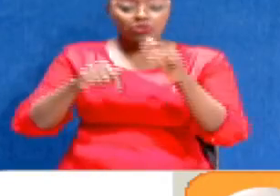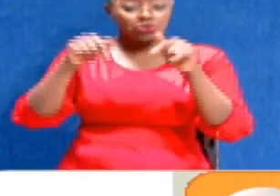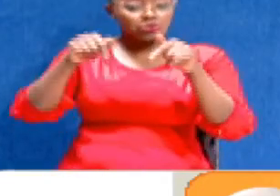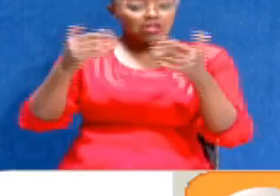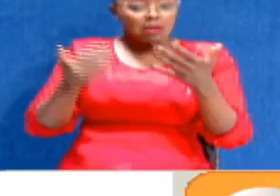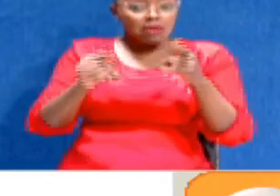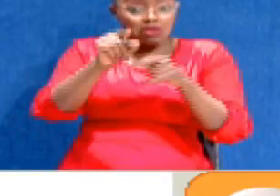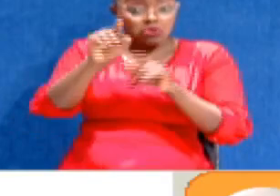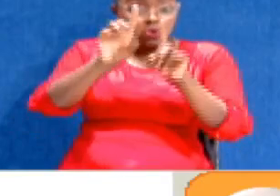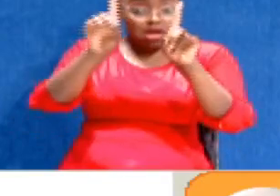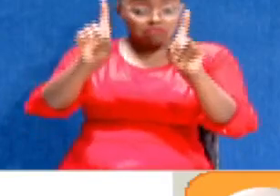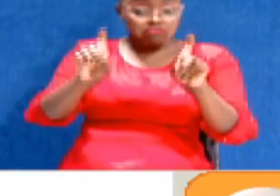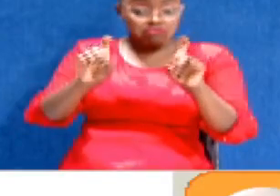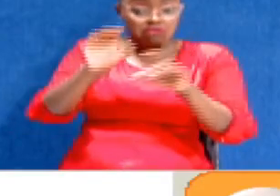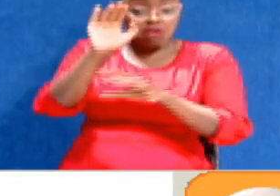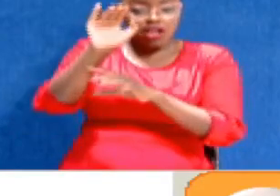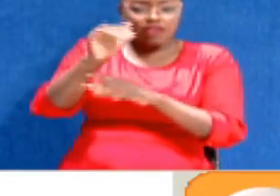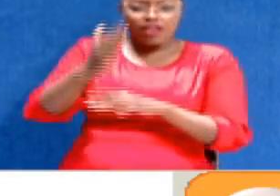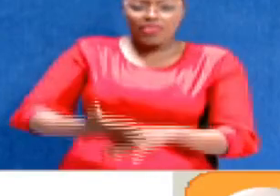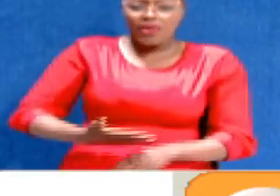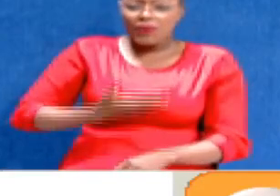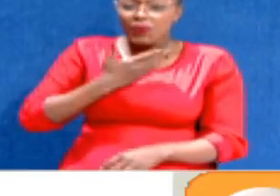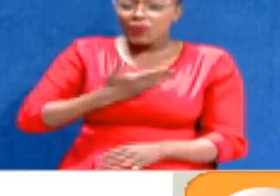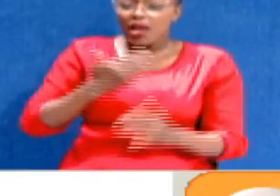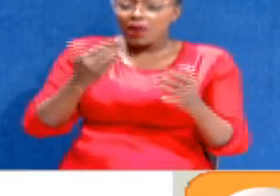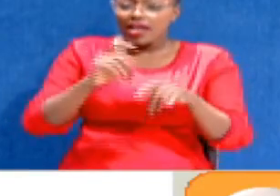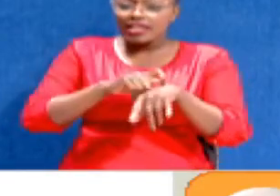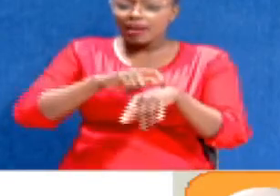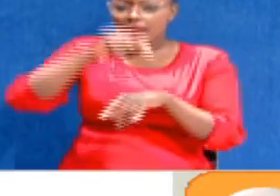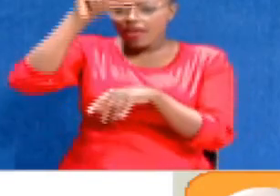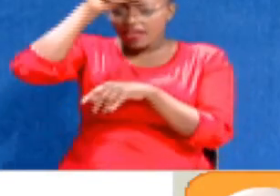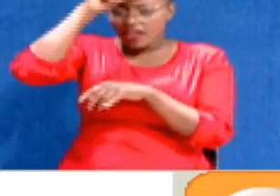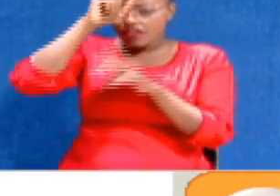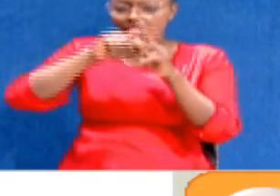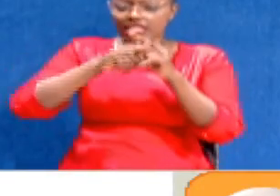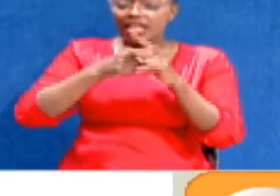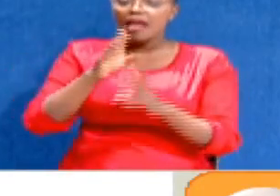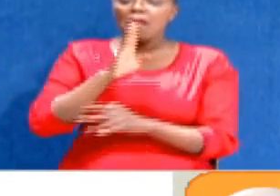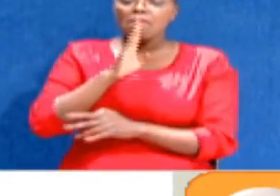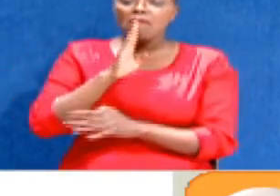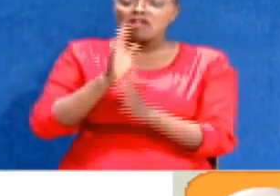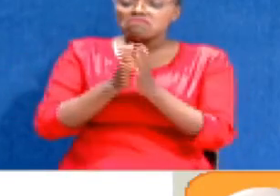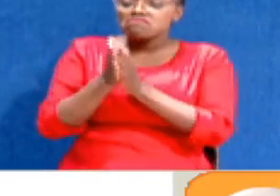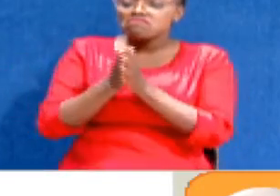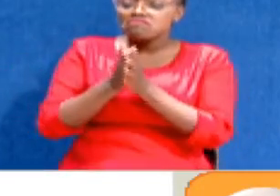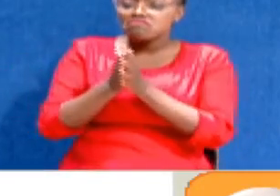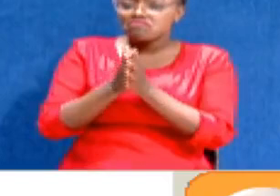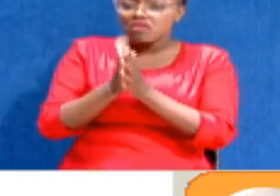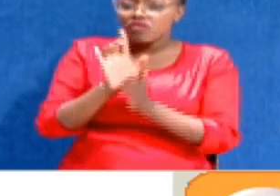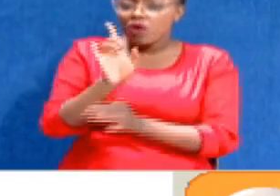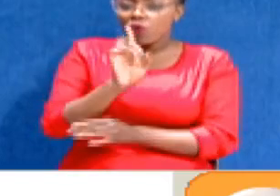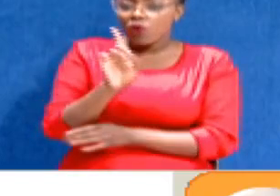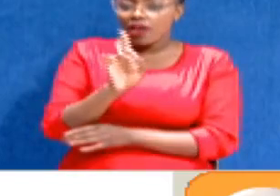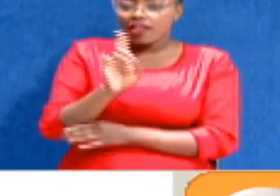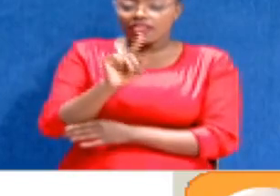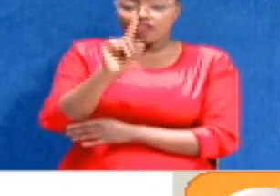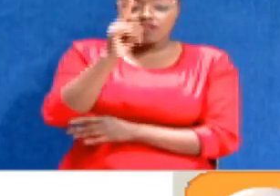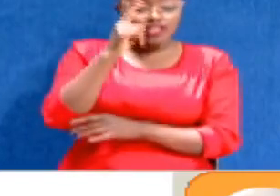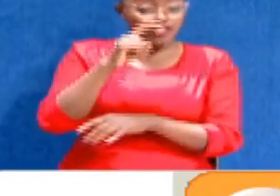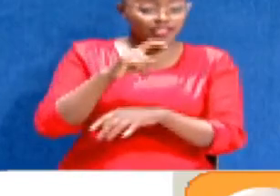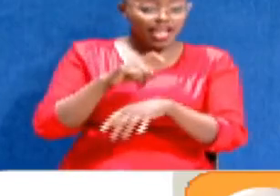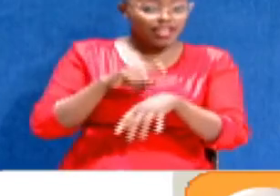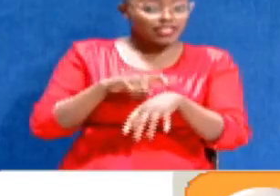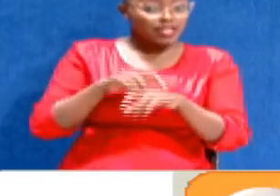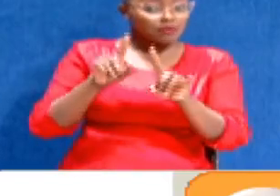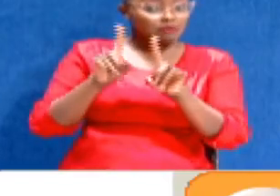might ask, where was this anger when this government started its borrowing spree very early on in its first term?